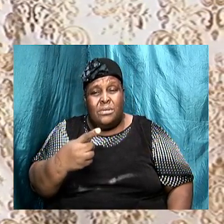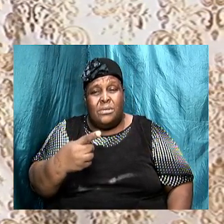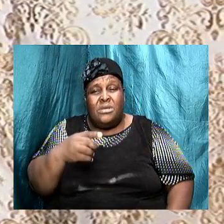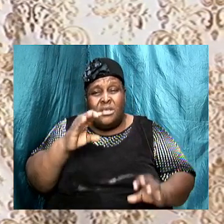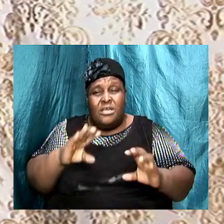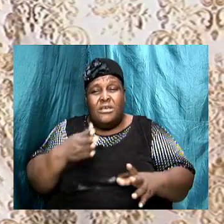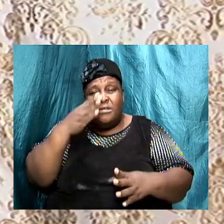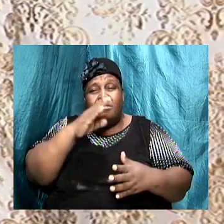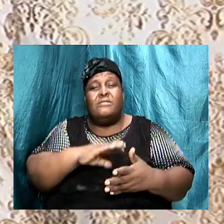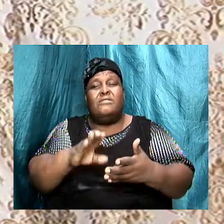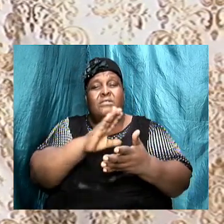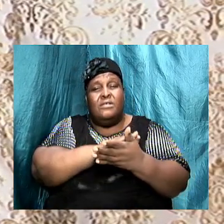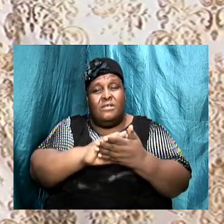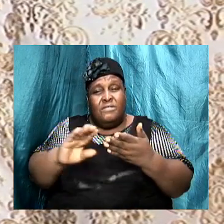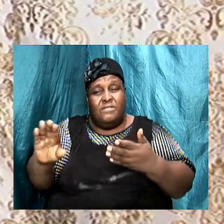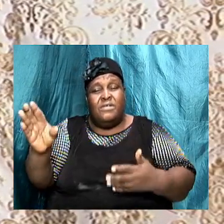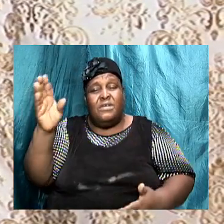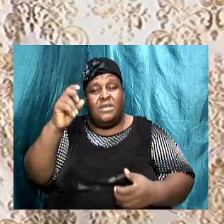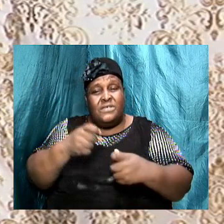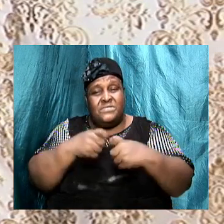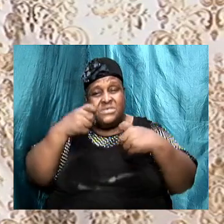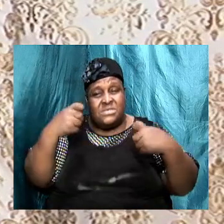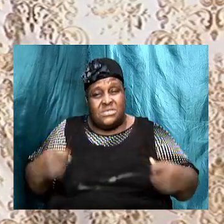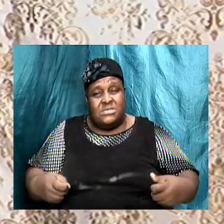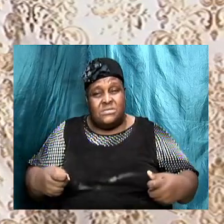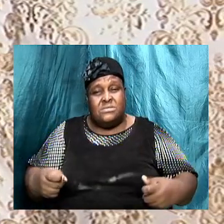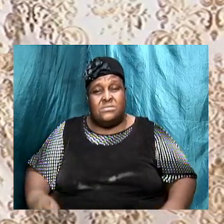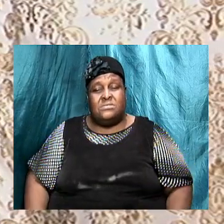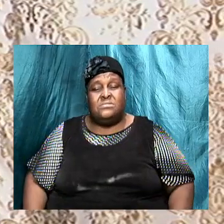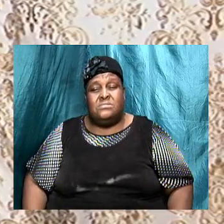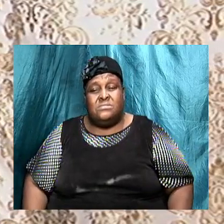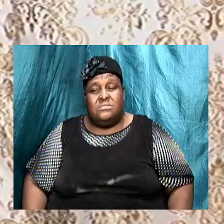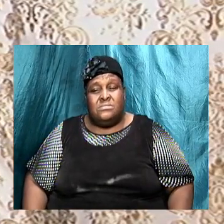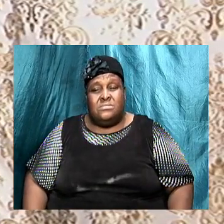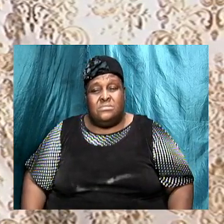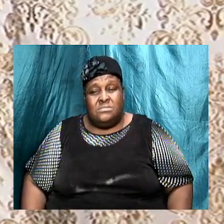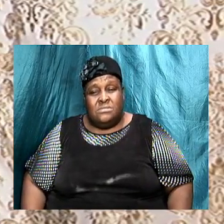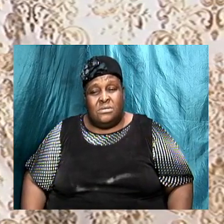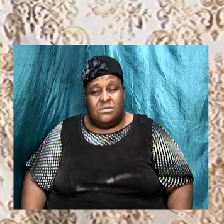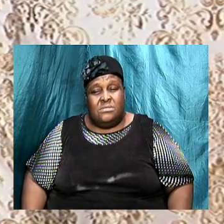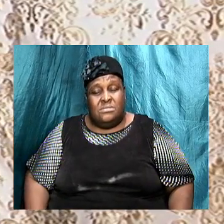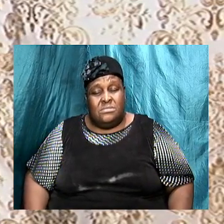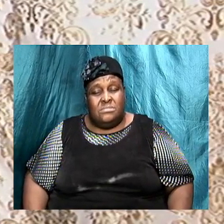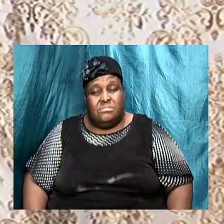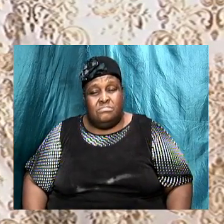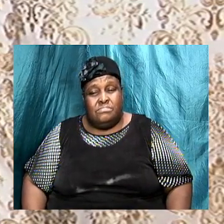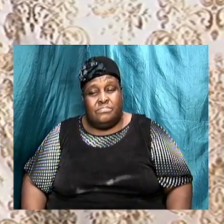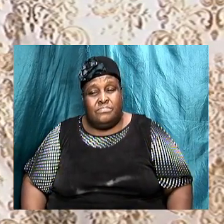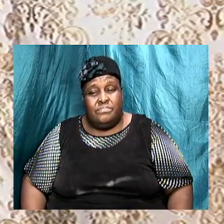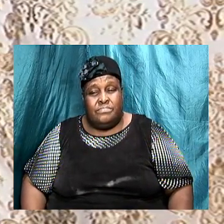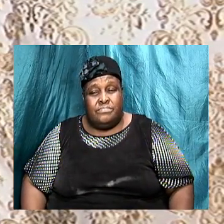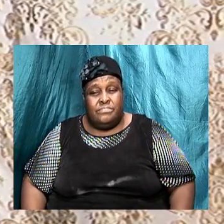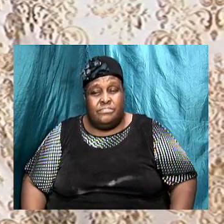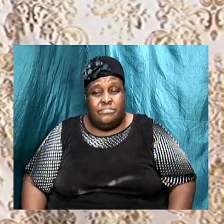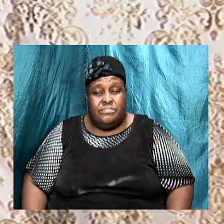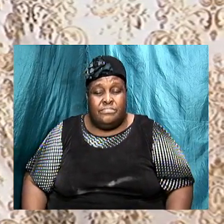can forgive sins. Isaiah 43 verses 25 and Mark 2 verses 7.